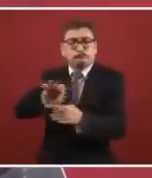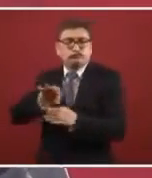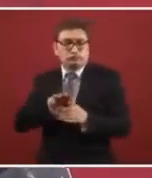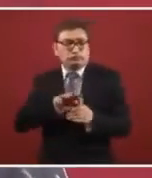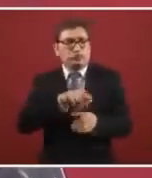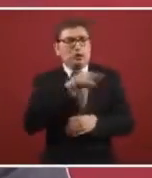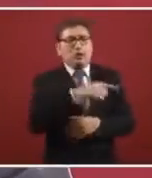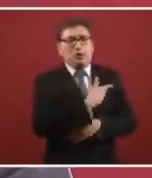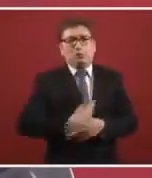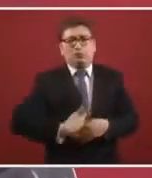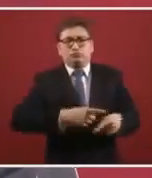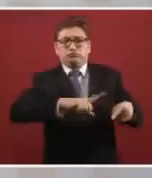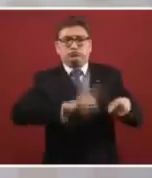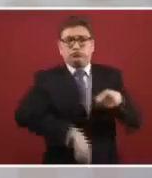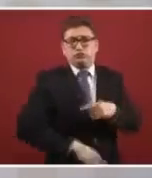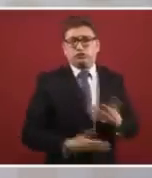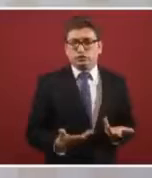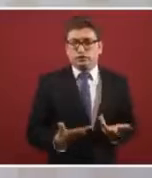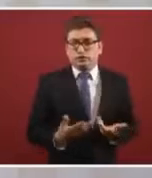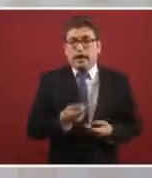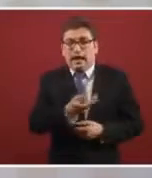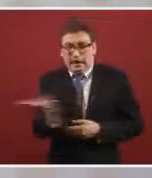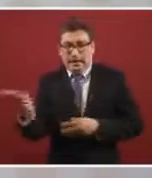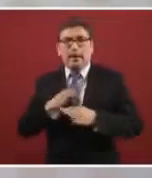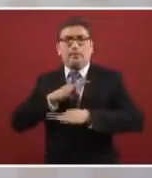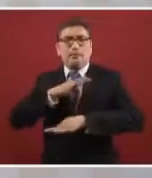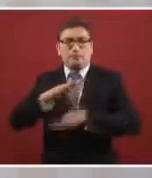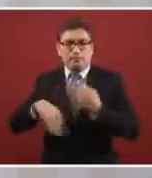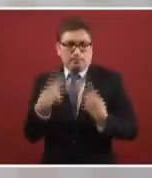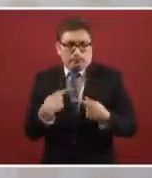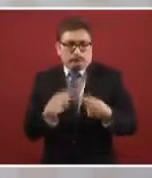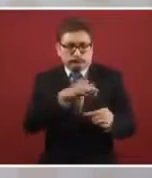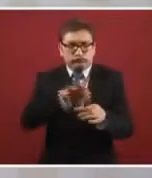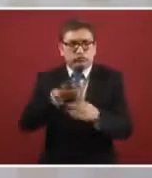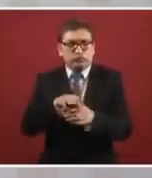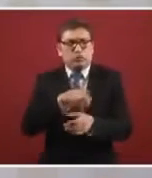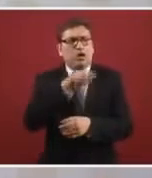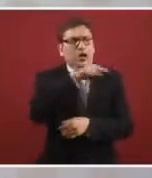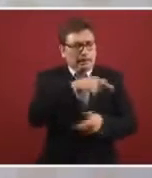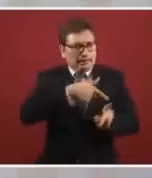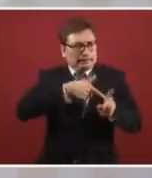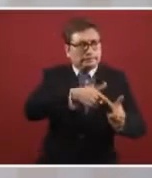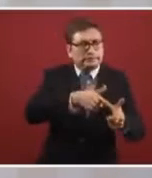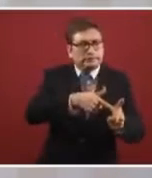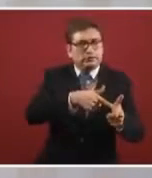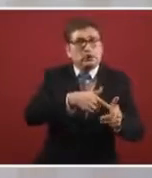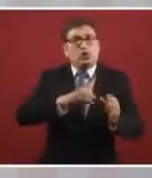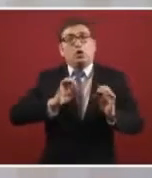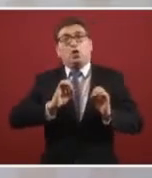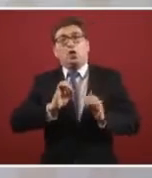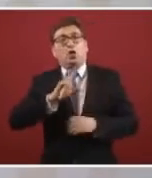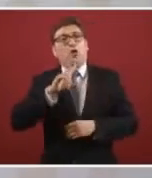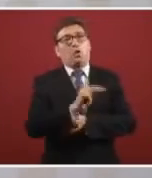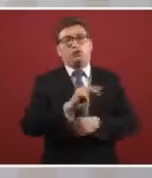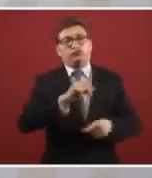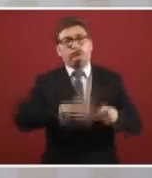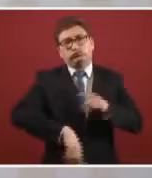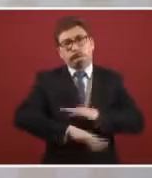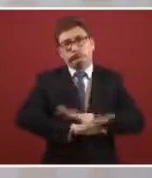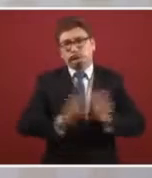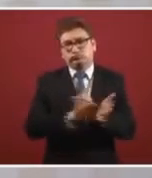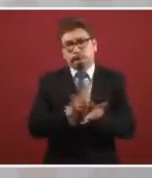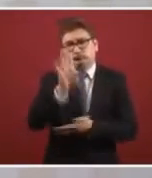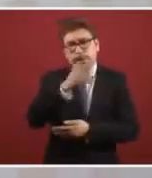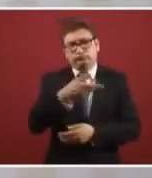the revocation of Dice, mandate. quiero que siga. And then this, what if the citizen says, No. I want him to stay in Que place? se vaya. No, he has to